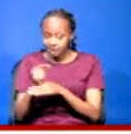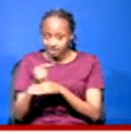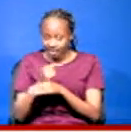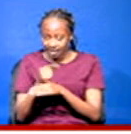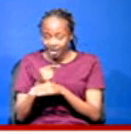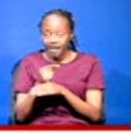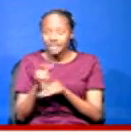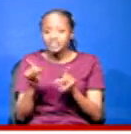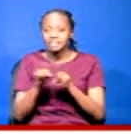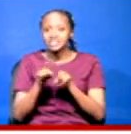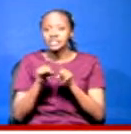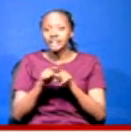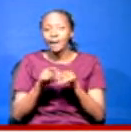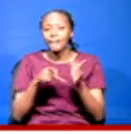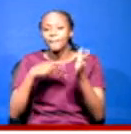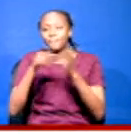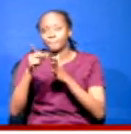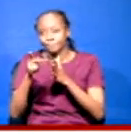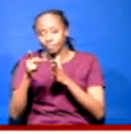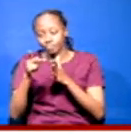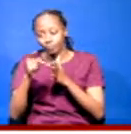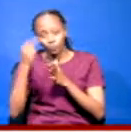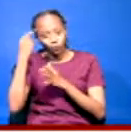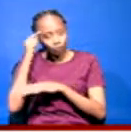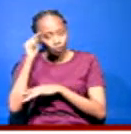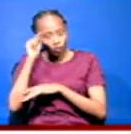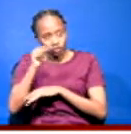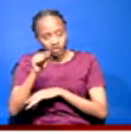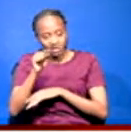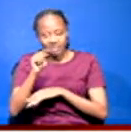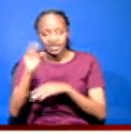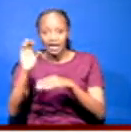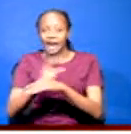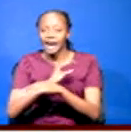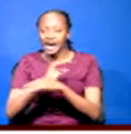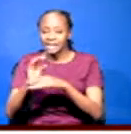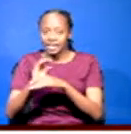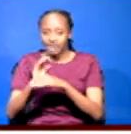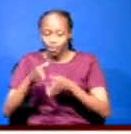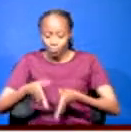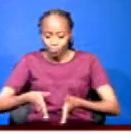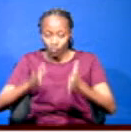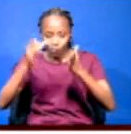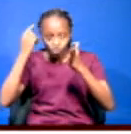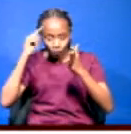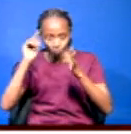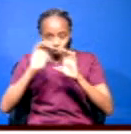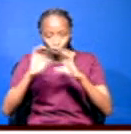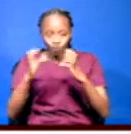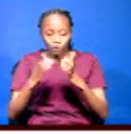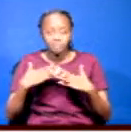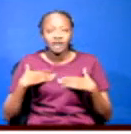compensation and a clear career path for our community health workers.